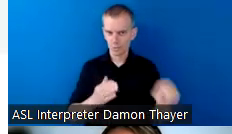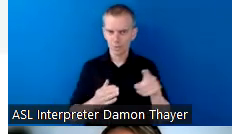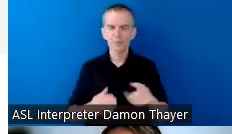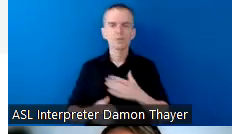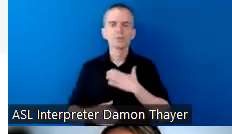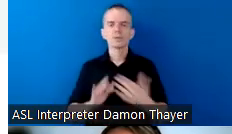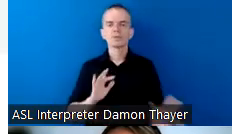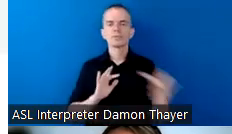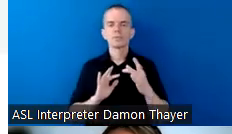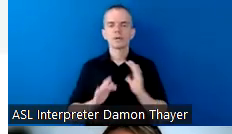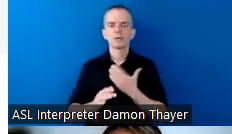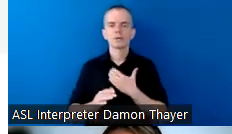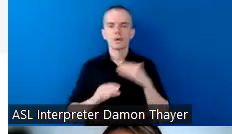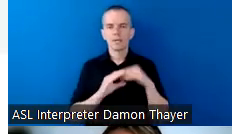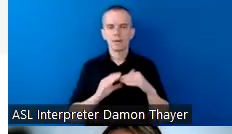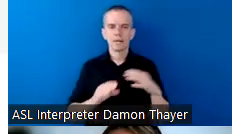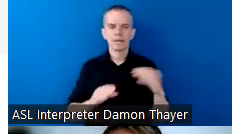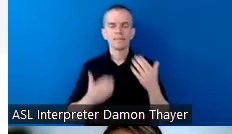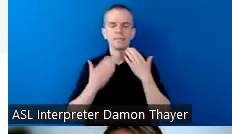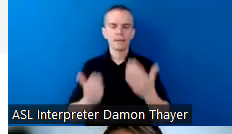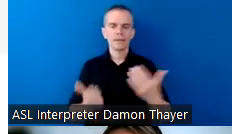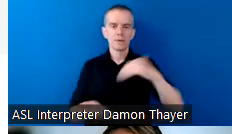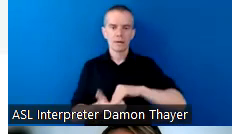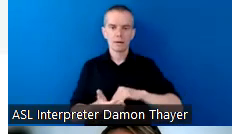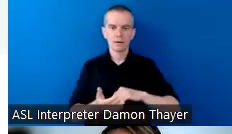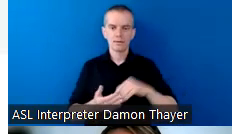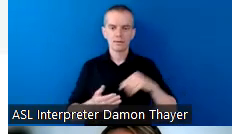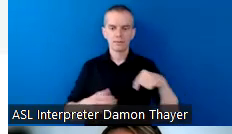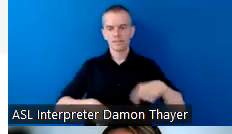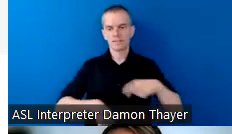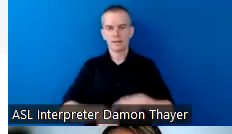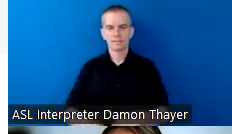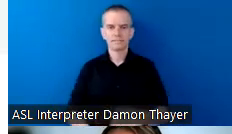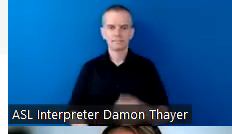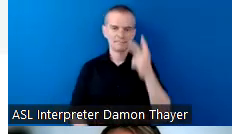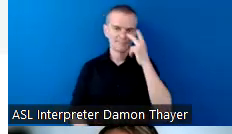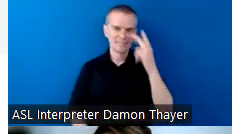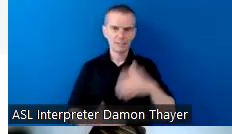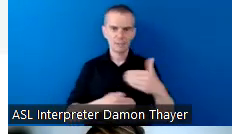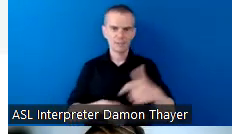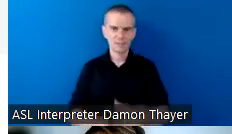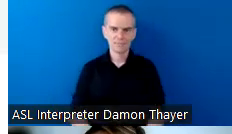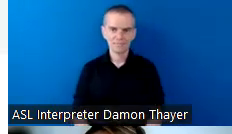out to our emails, and we thank you again for this time. See you next time.